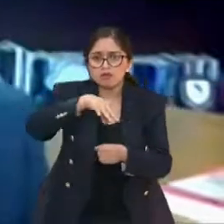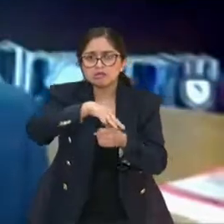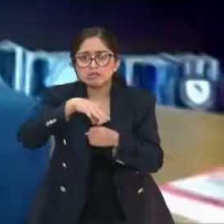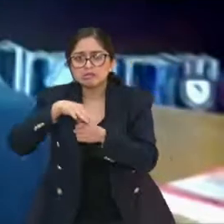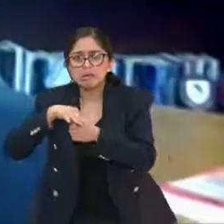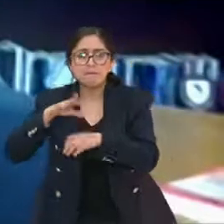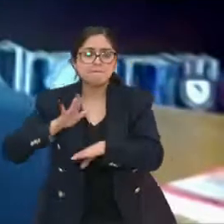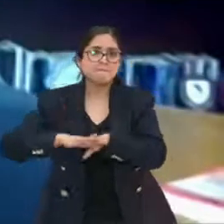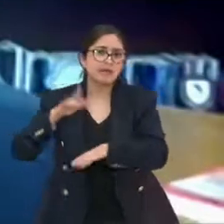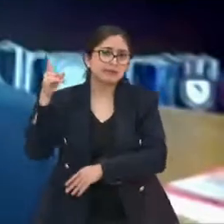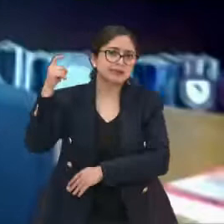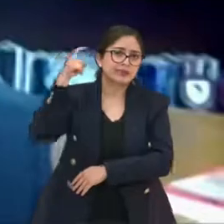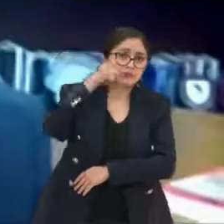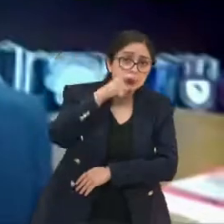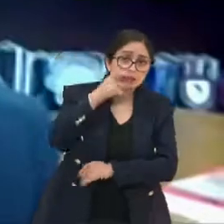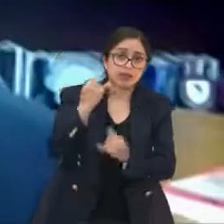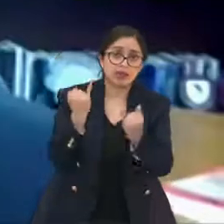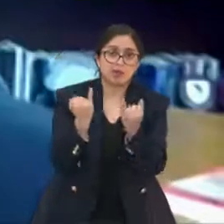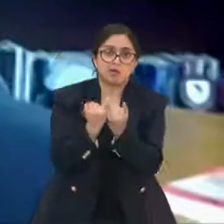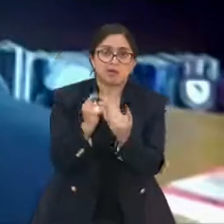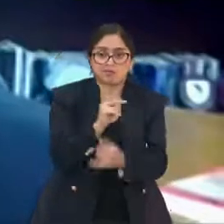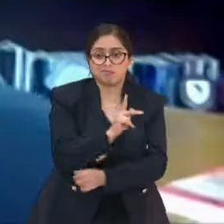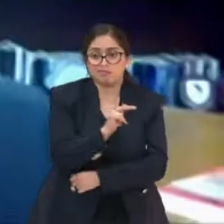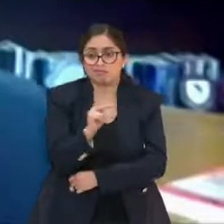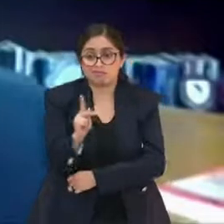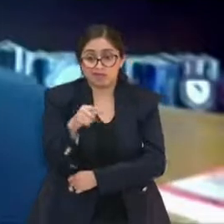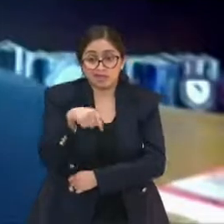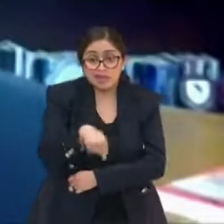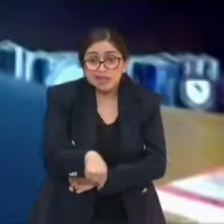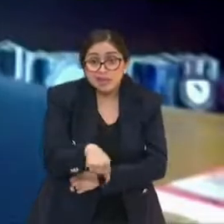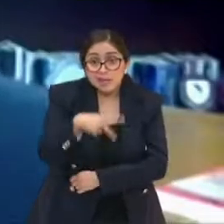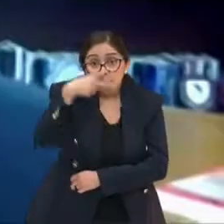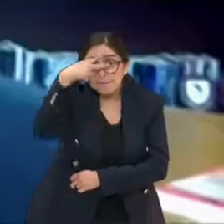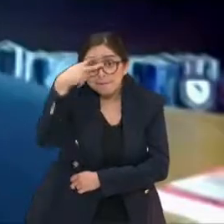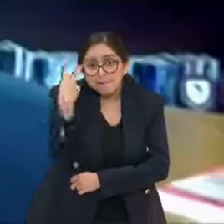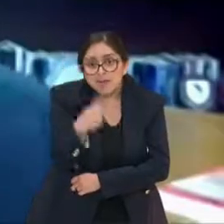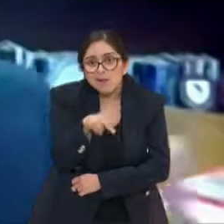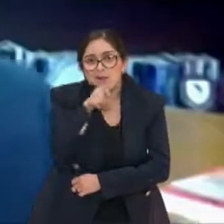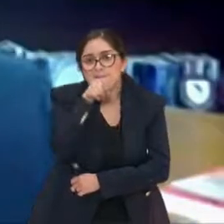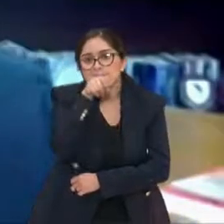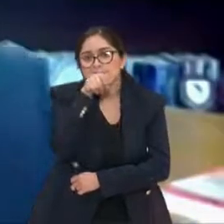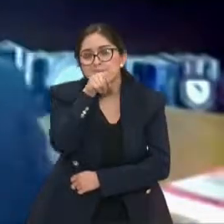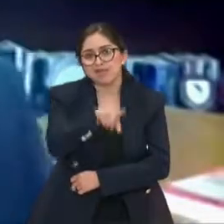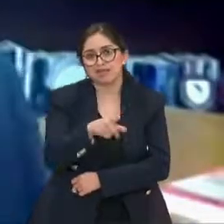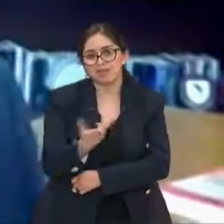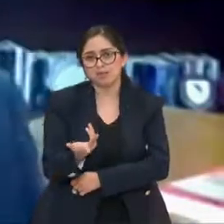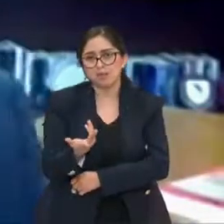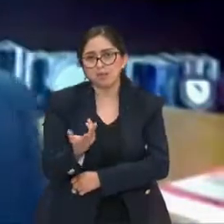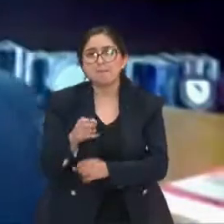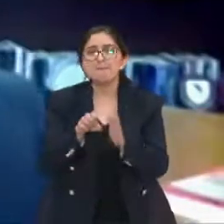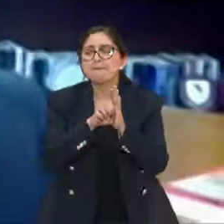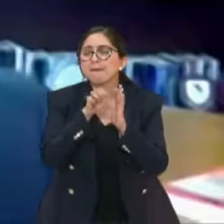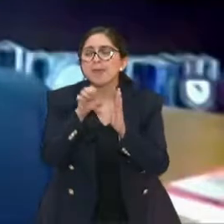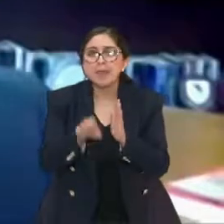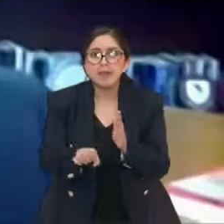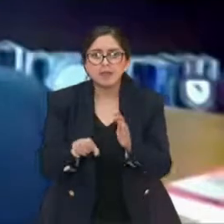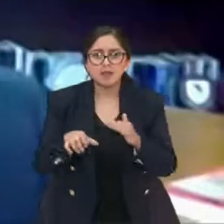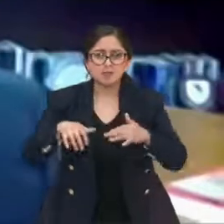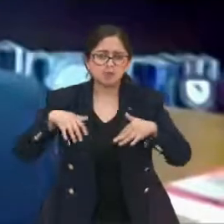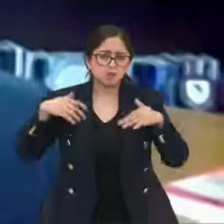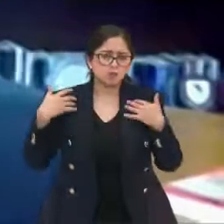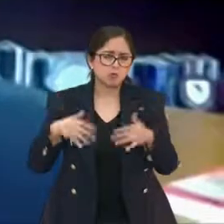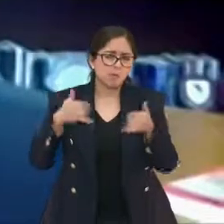complex elections of history. And in Mexico, we are foreseeing that same effect as well, at